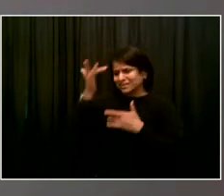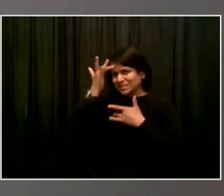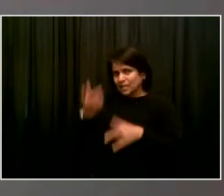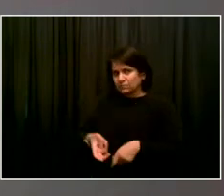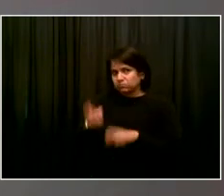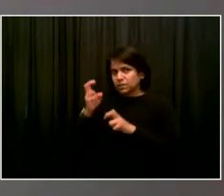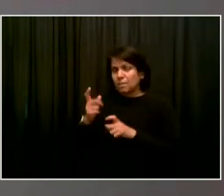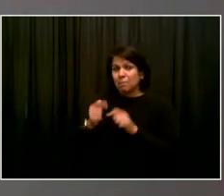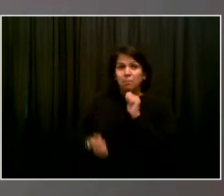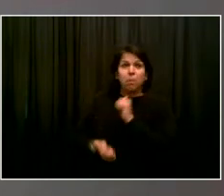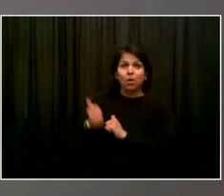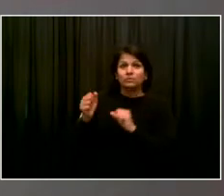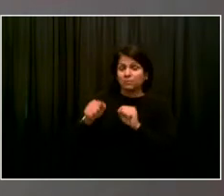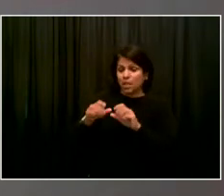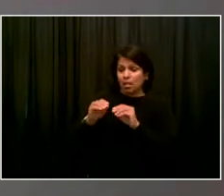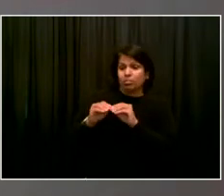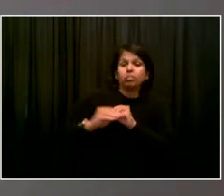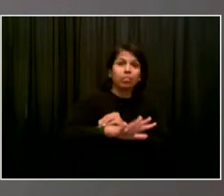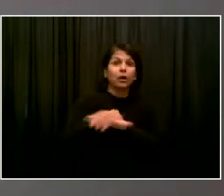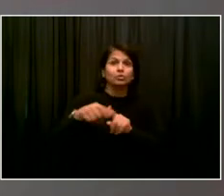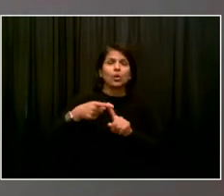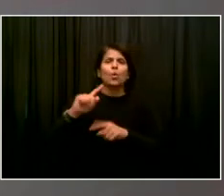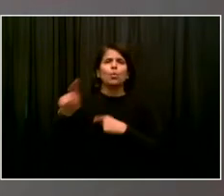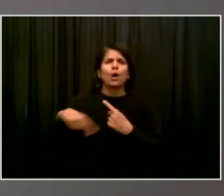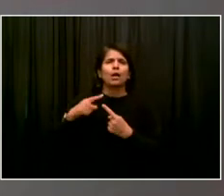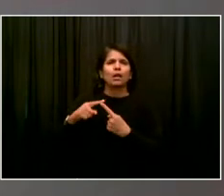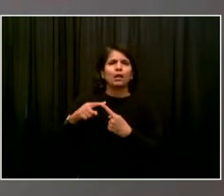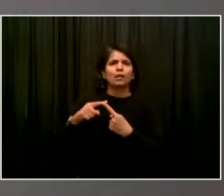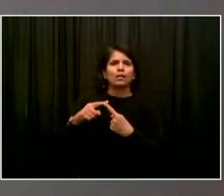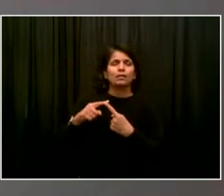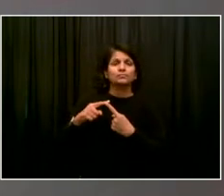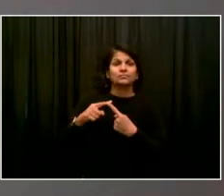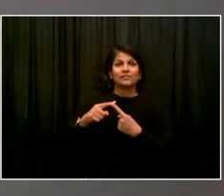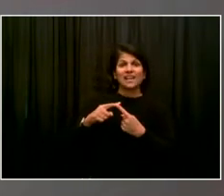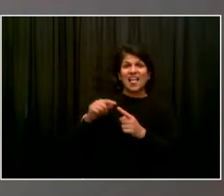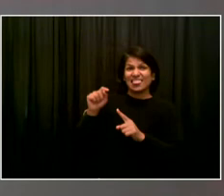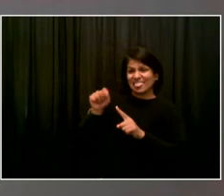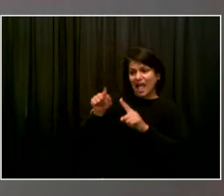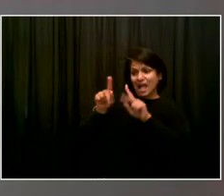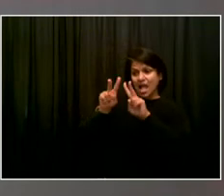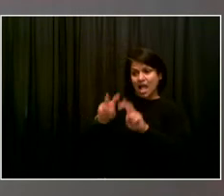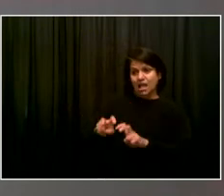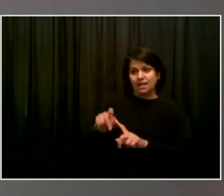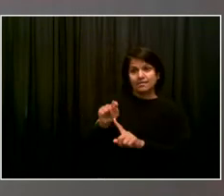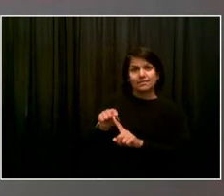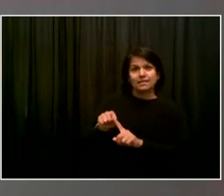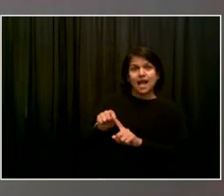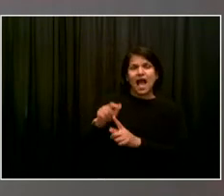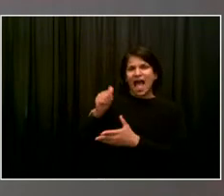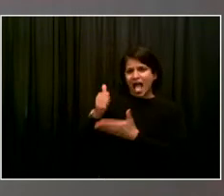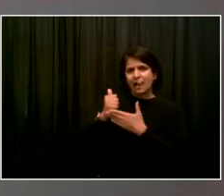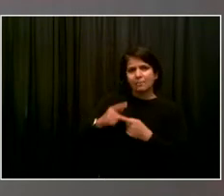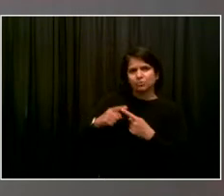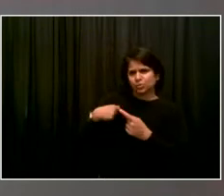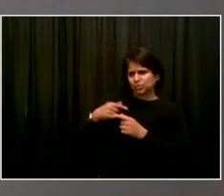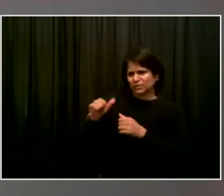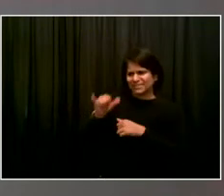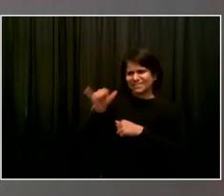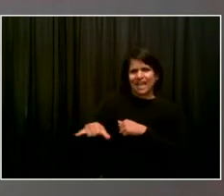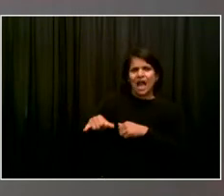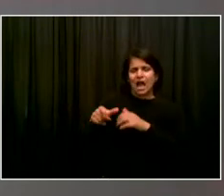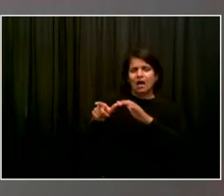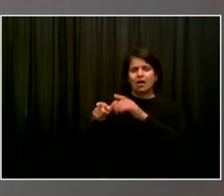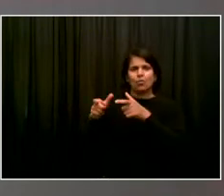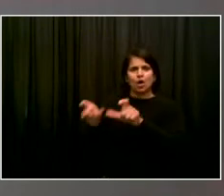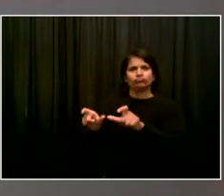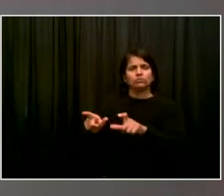deciding isolation. And what the data show are that persons are most infectious right before